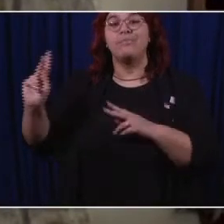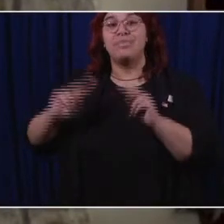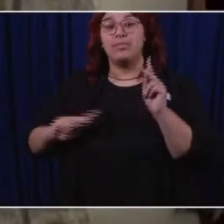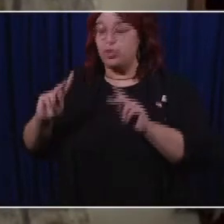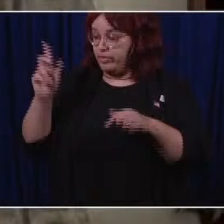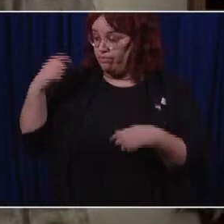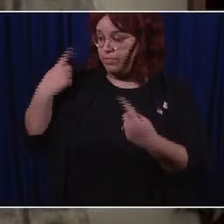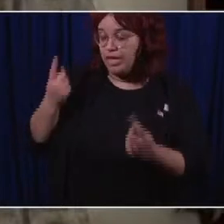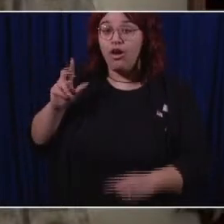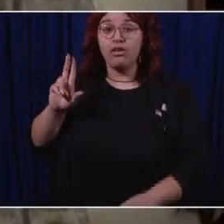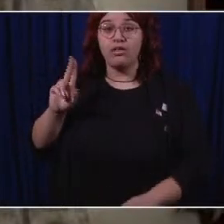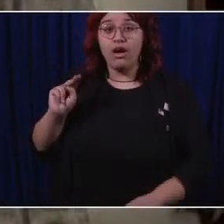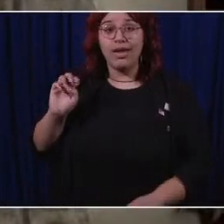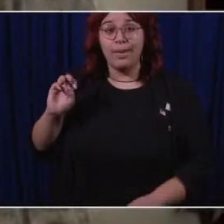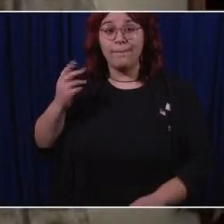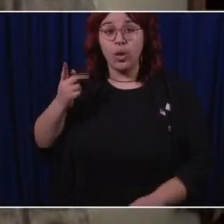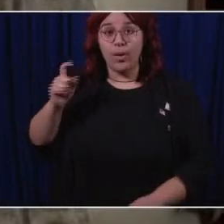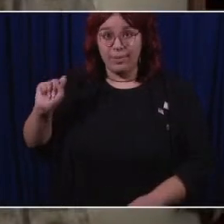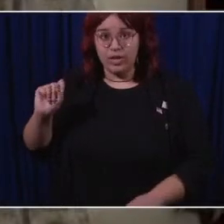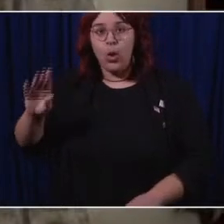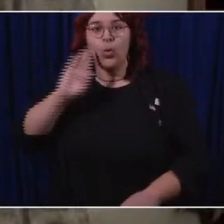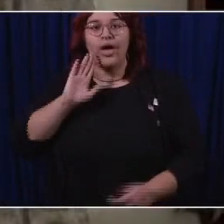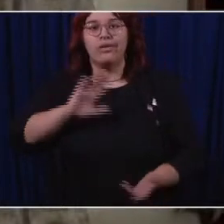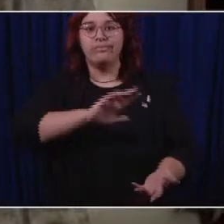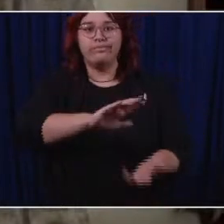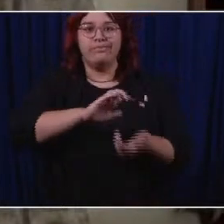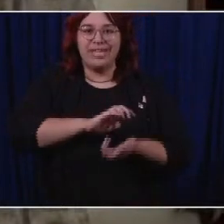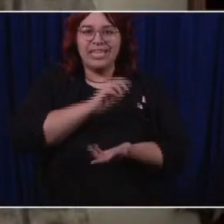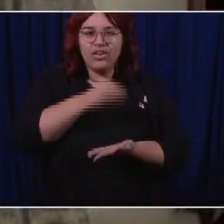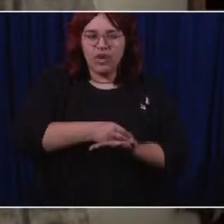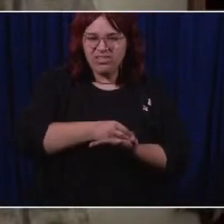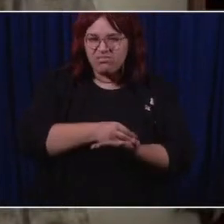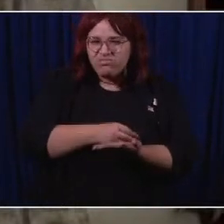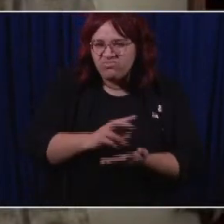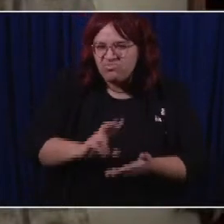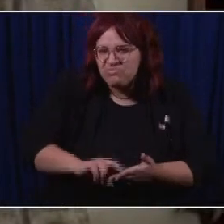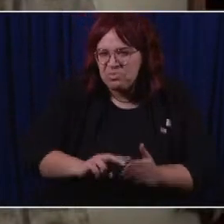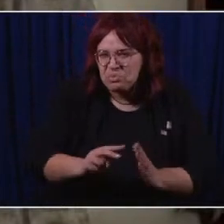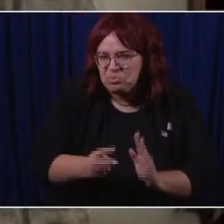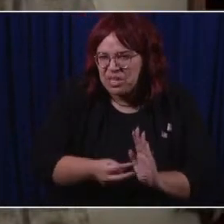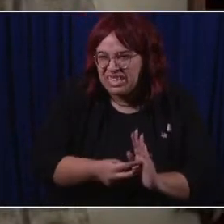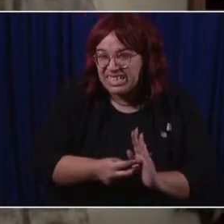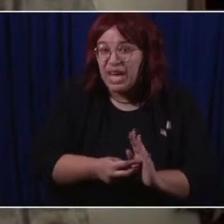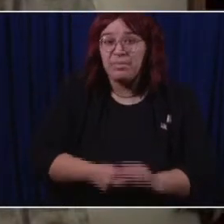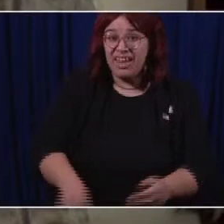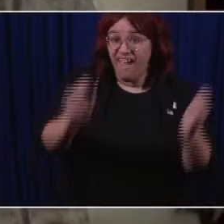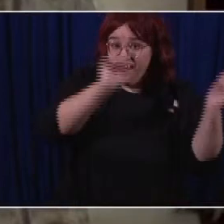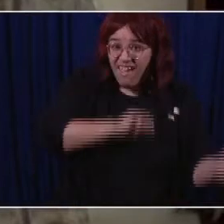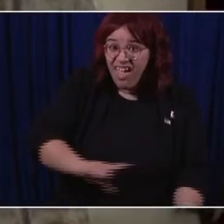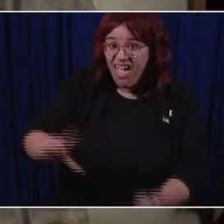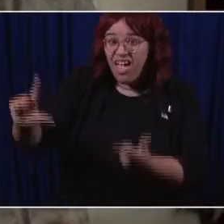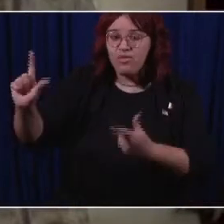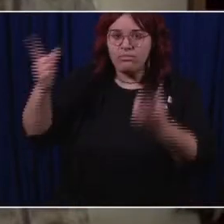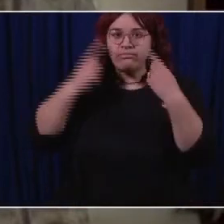What exactly did you mean by that? What does that mean? Does that mean everyone will have their checks by the end of February? And then just to follow up with